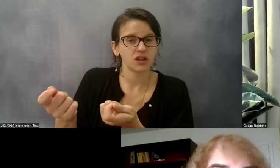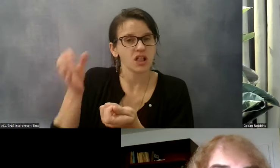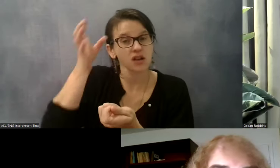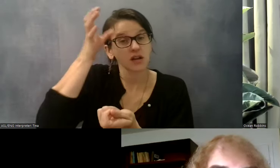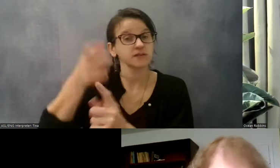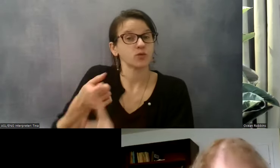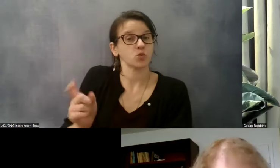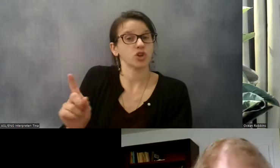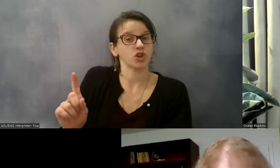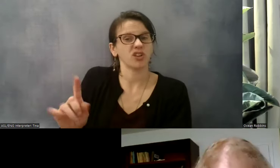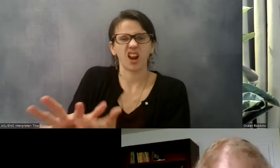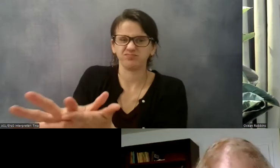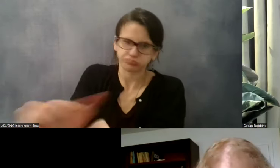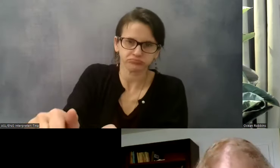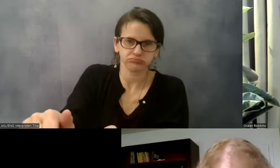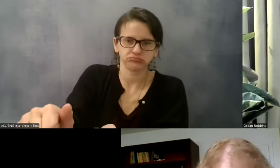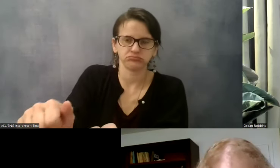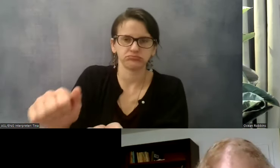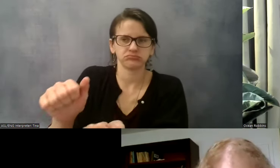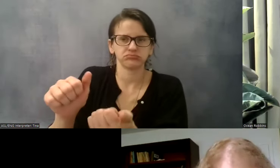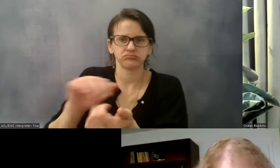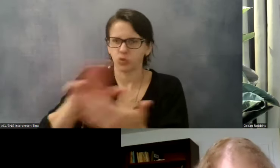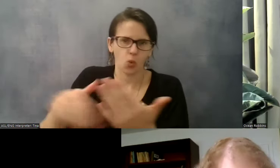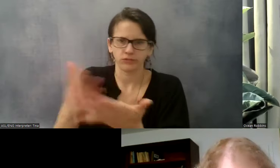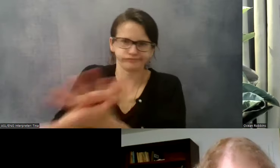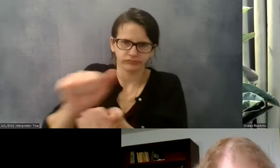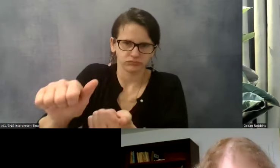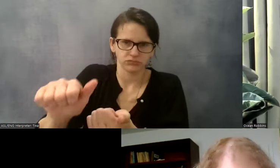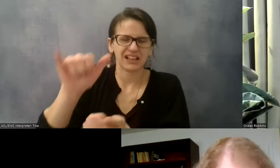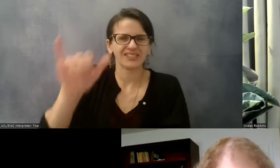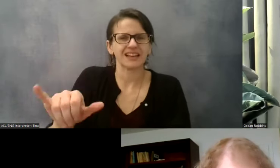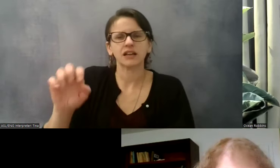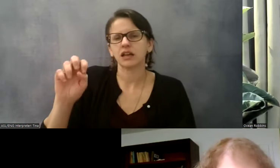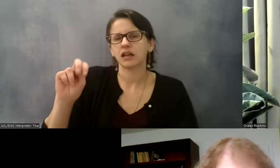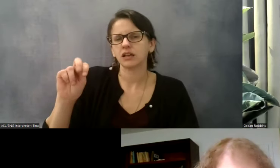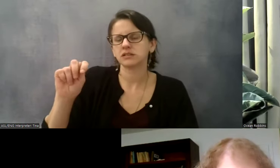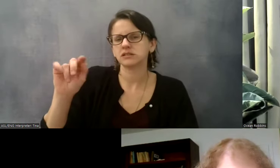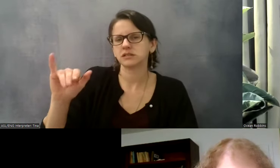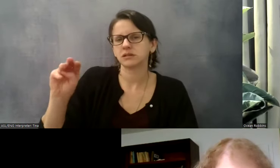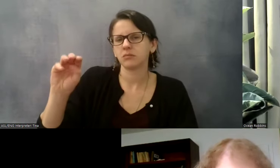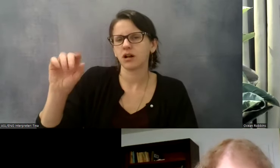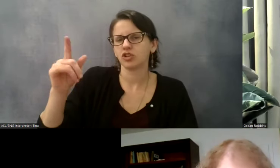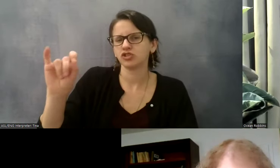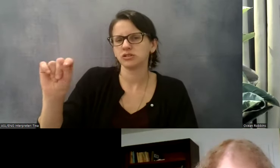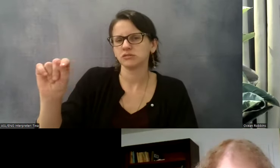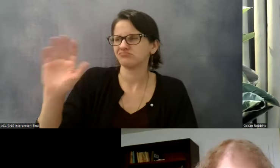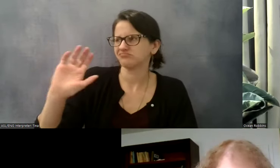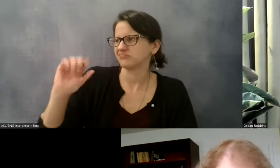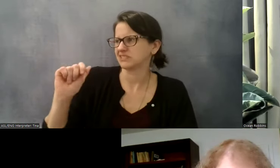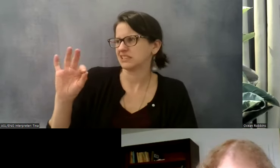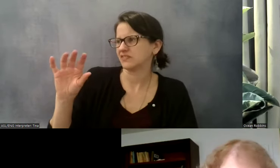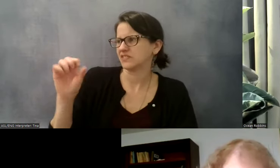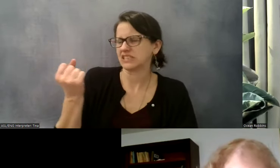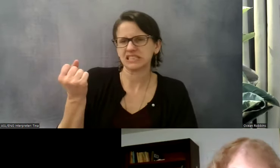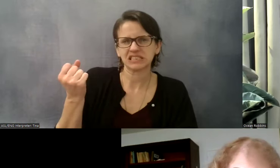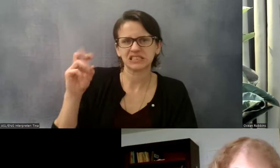This was the approach of the entomologists back in the 50s and 60s,